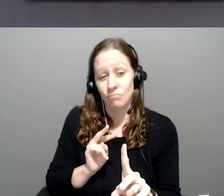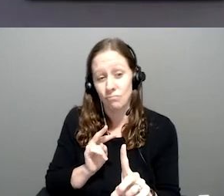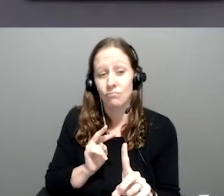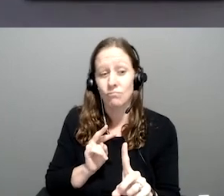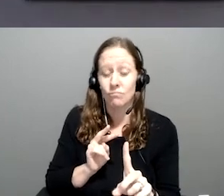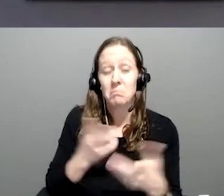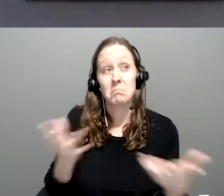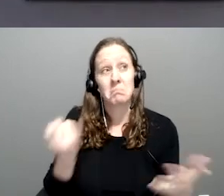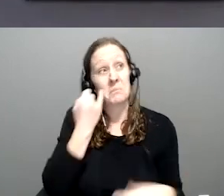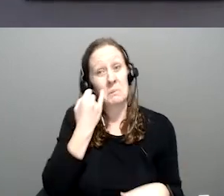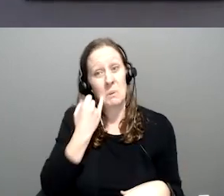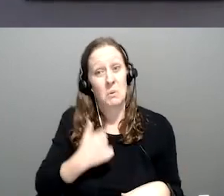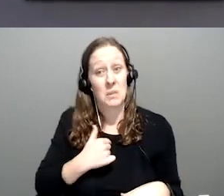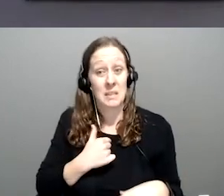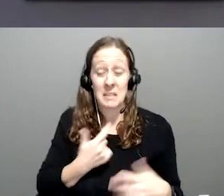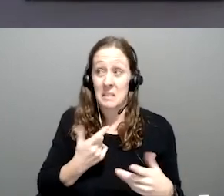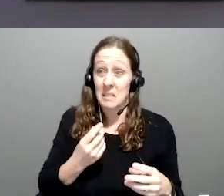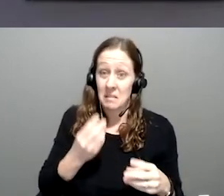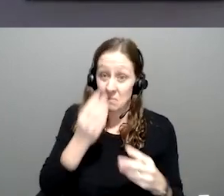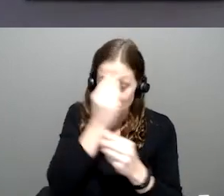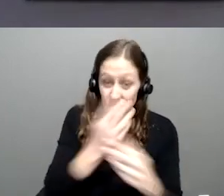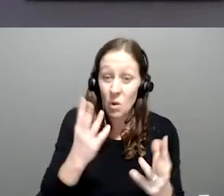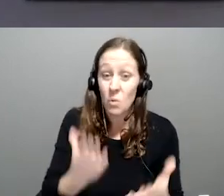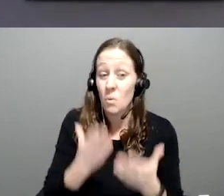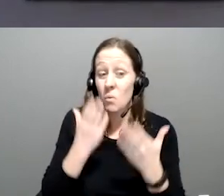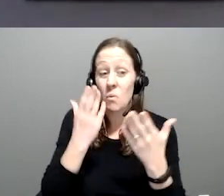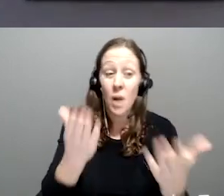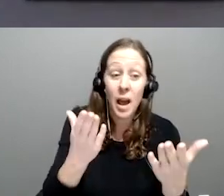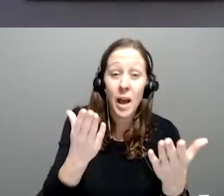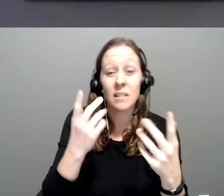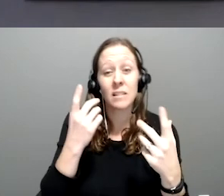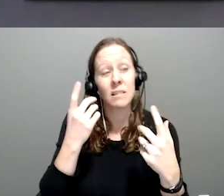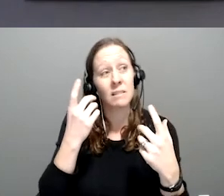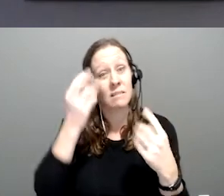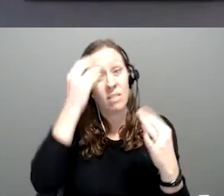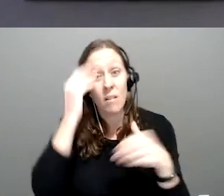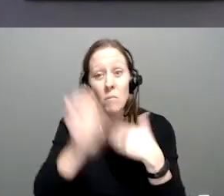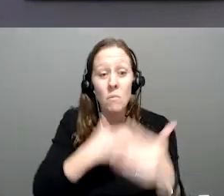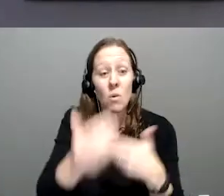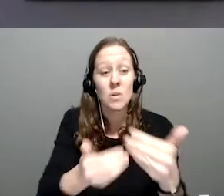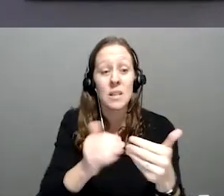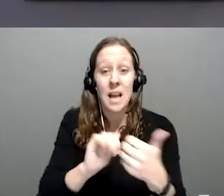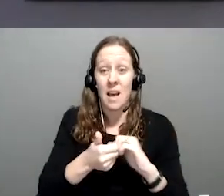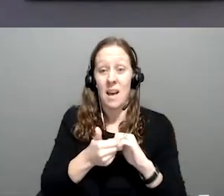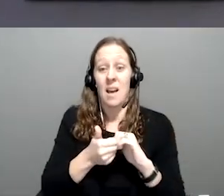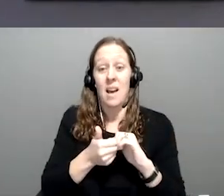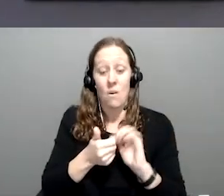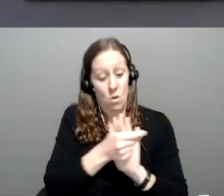just provide, let's say, a recommendation right off the bat, or a thought process around how to move forward, especially in